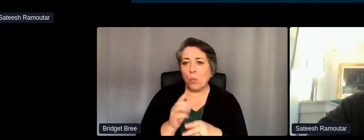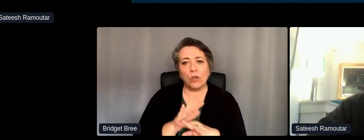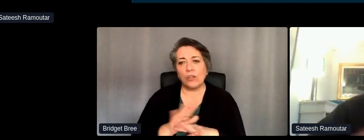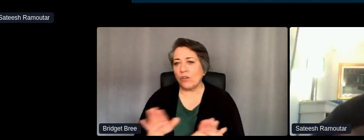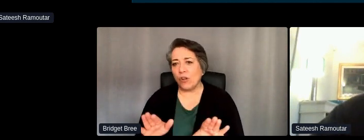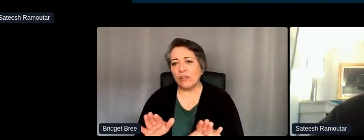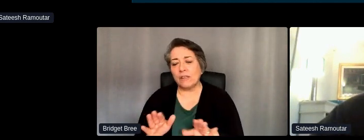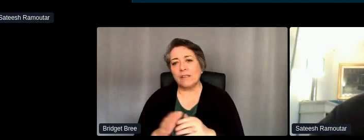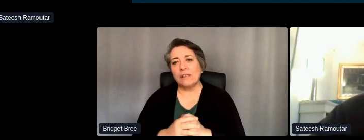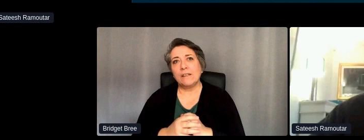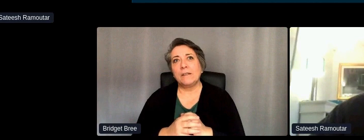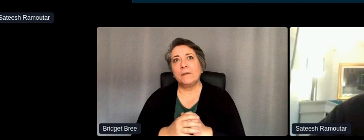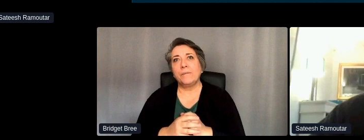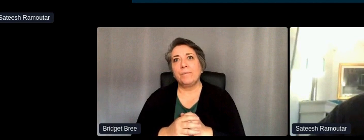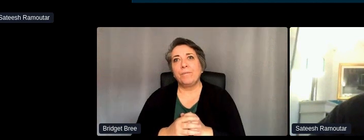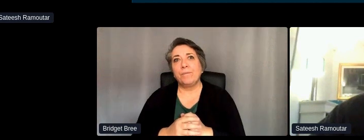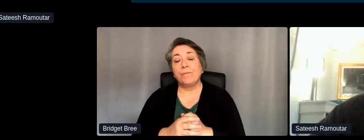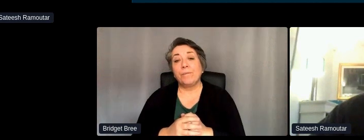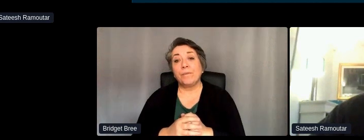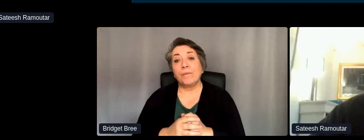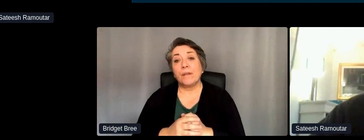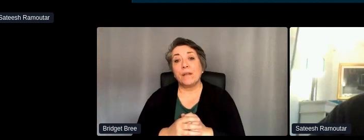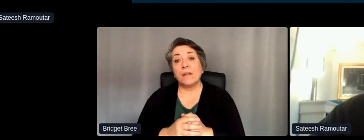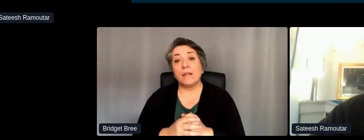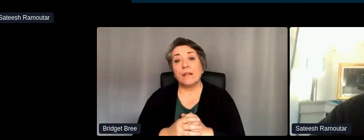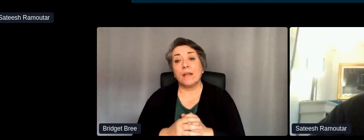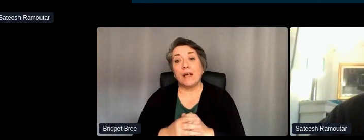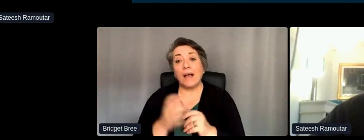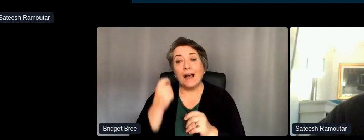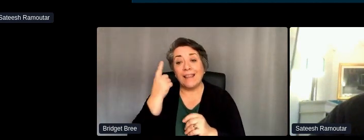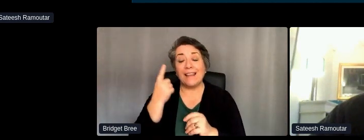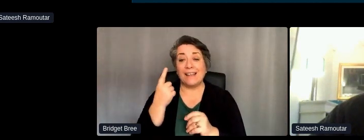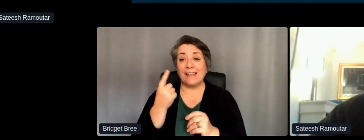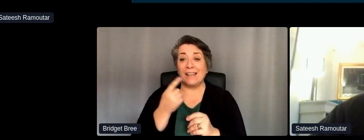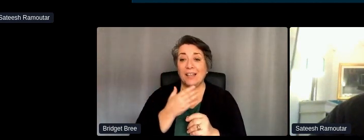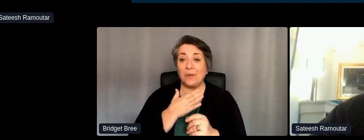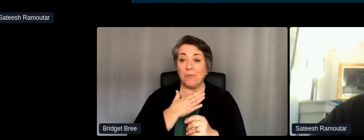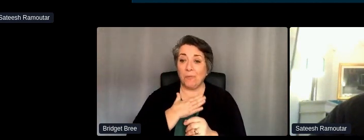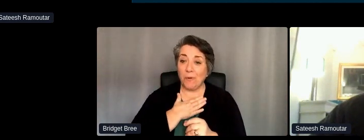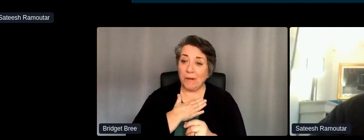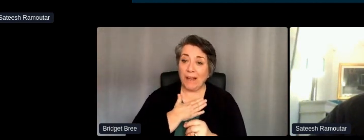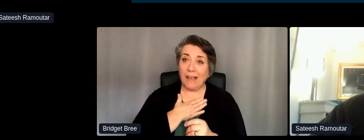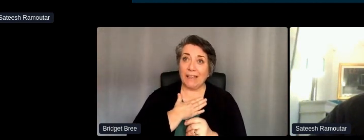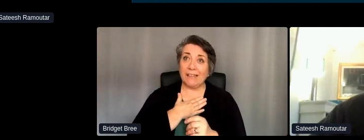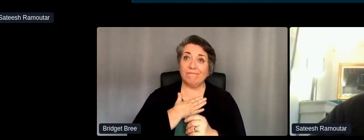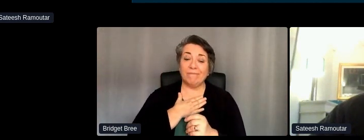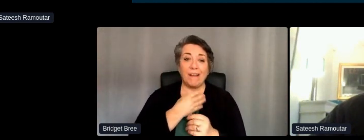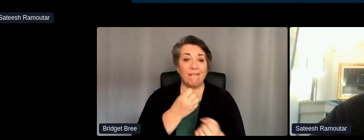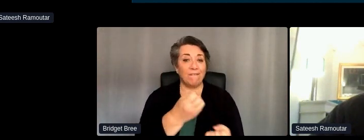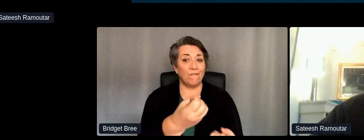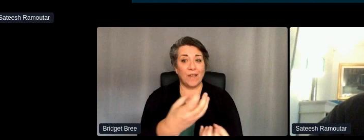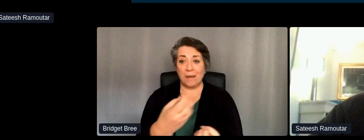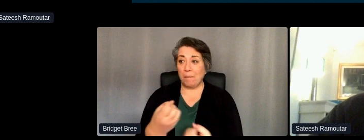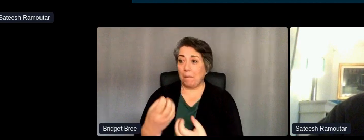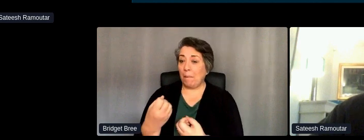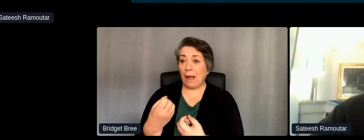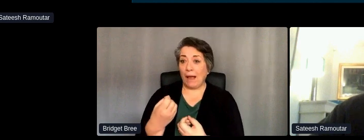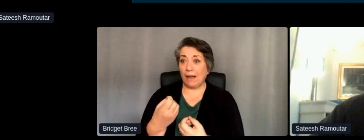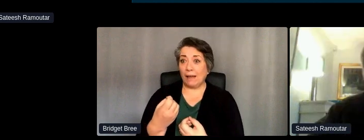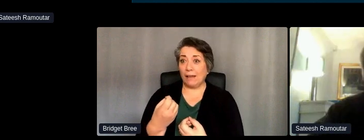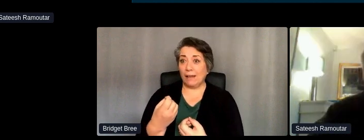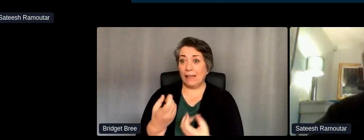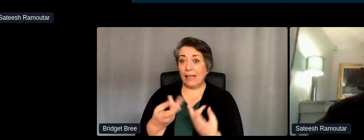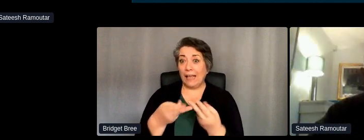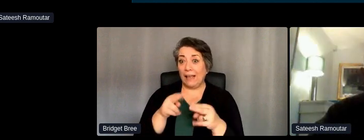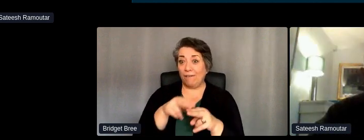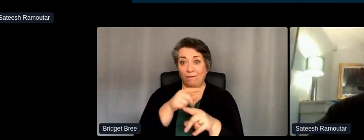I think what we would love is to have feedback from anybody who is on this call